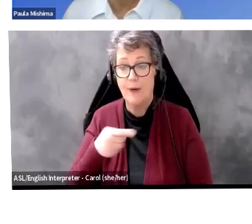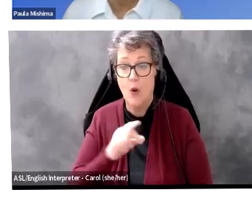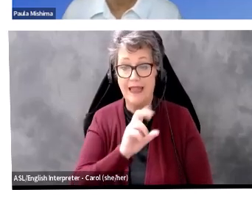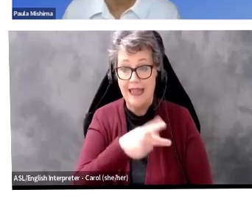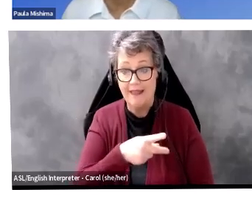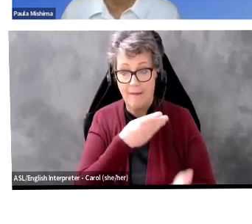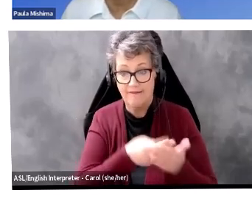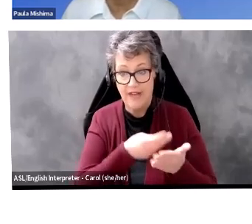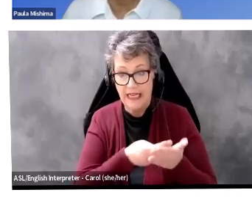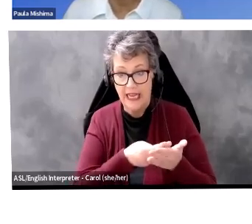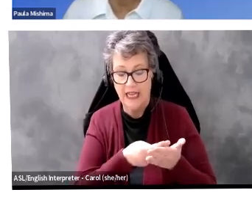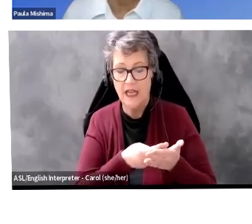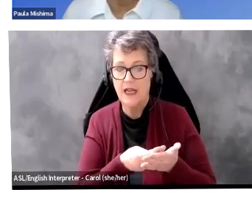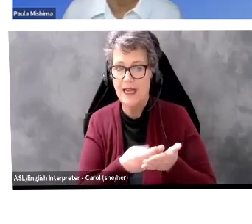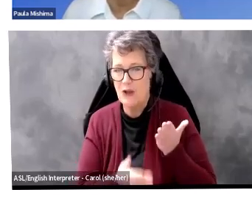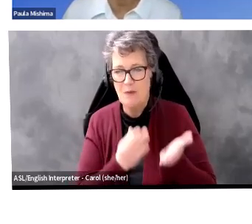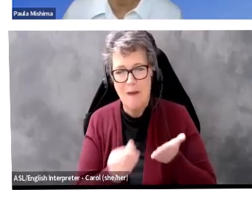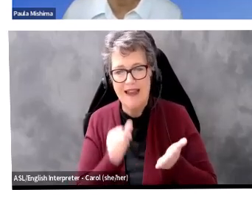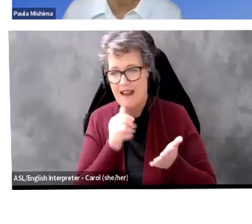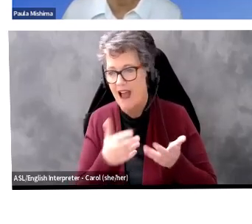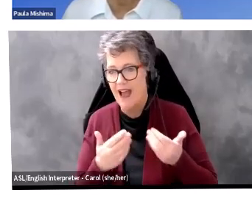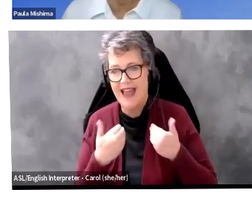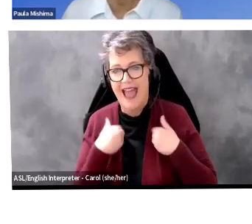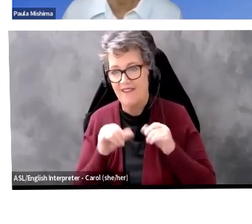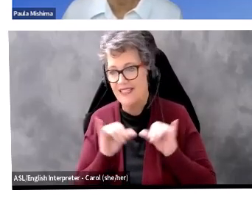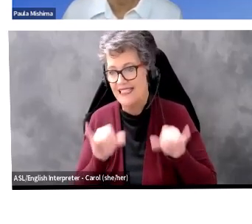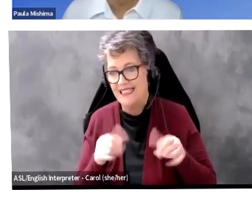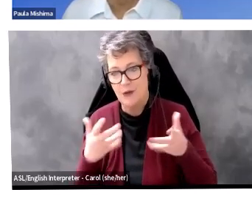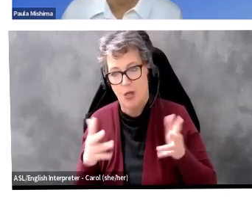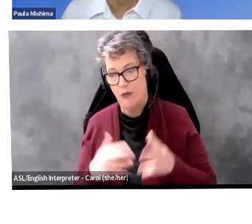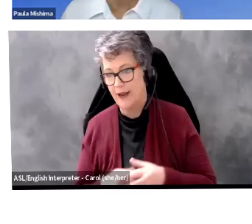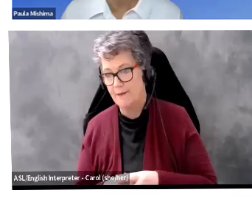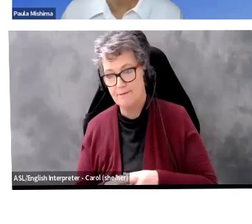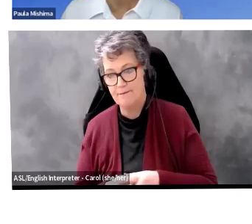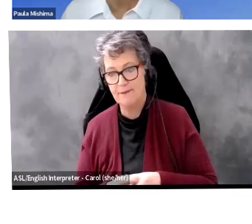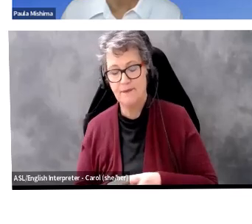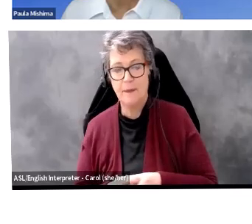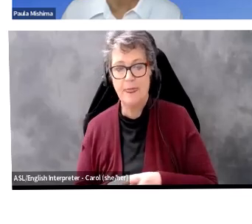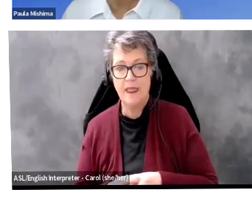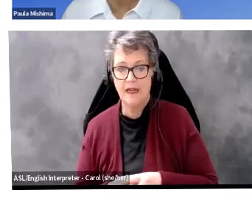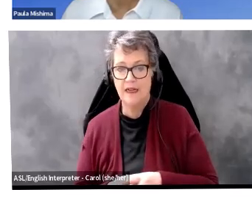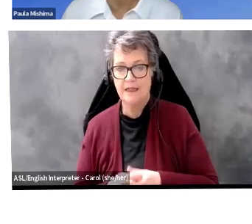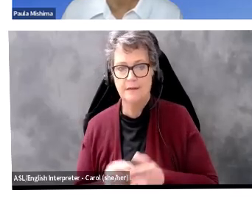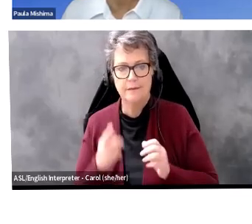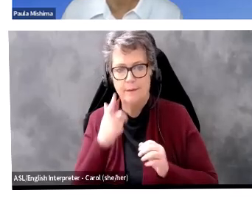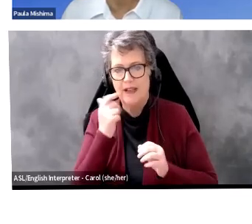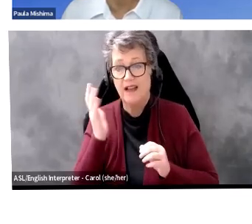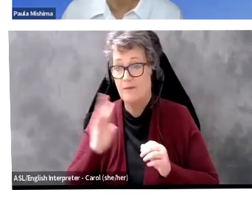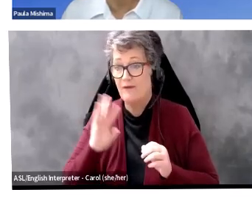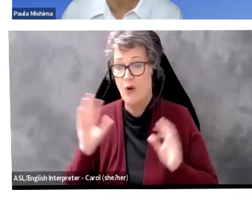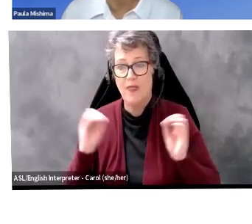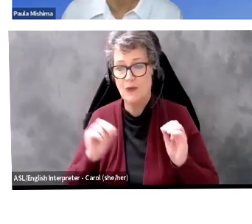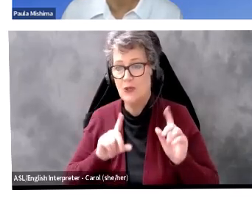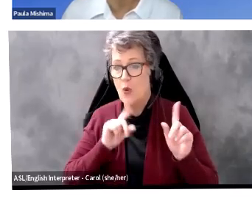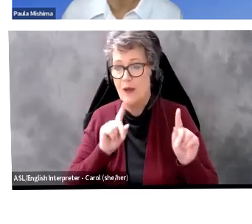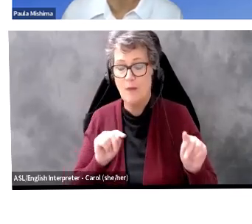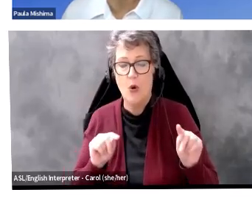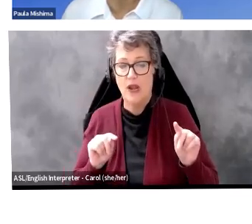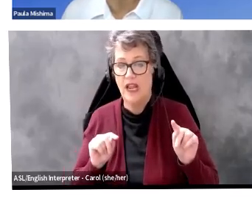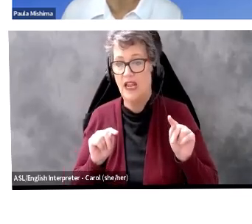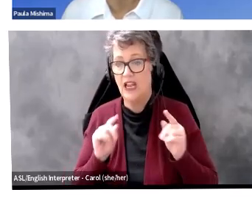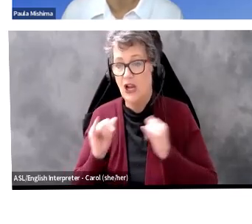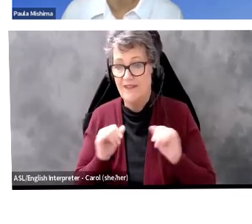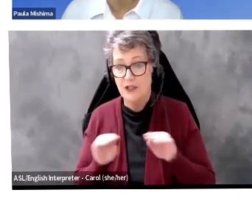funding, you may not have a system in place because there was no reporting, individual